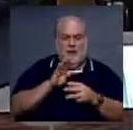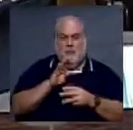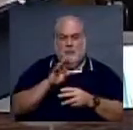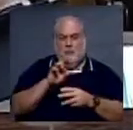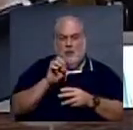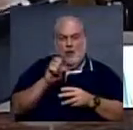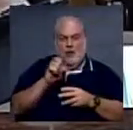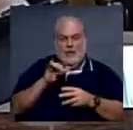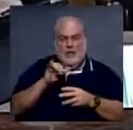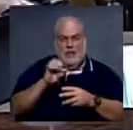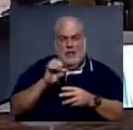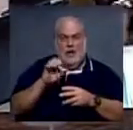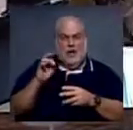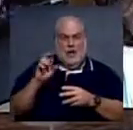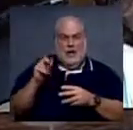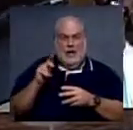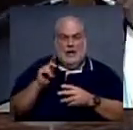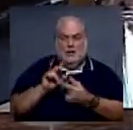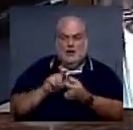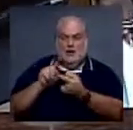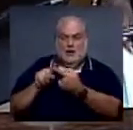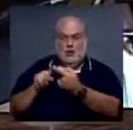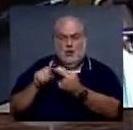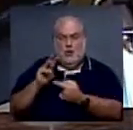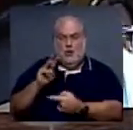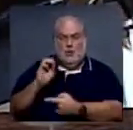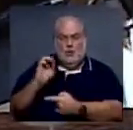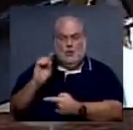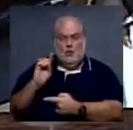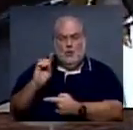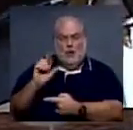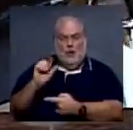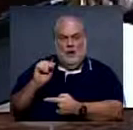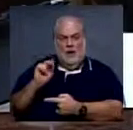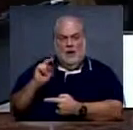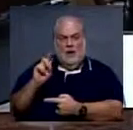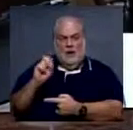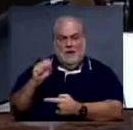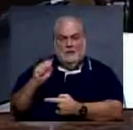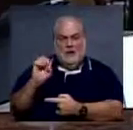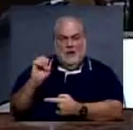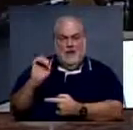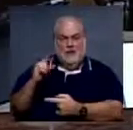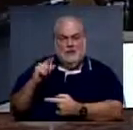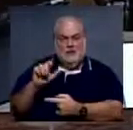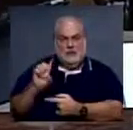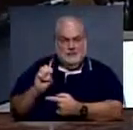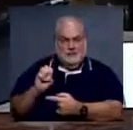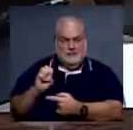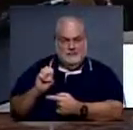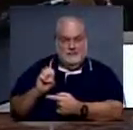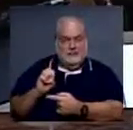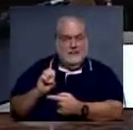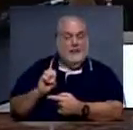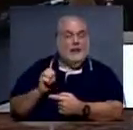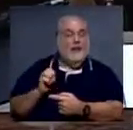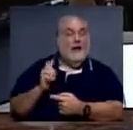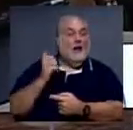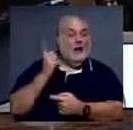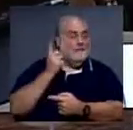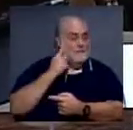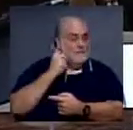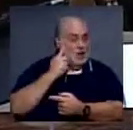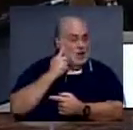impacts Woodlands Edge. I've also been made aware of some potential possible drainage issues